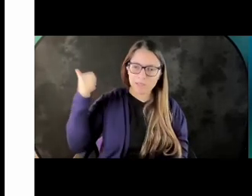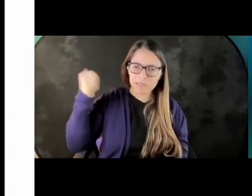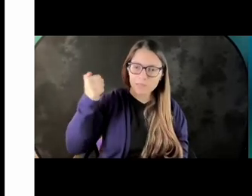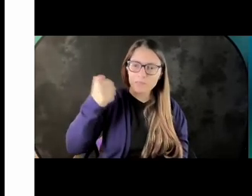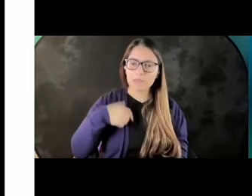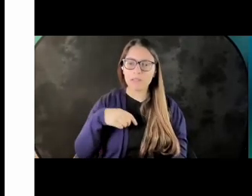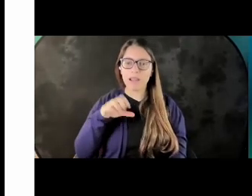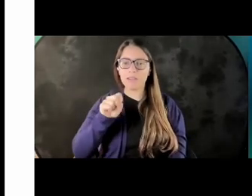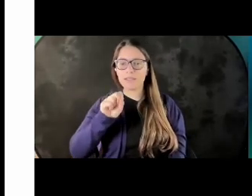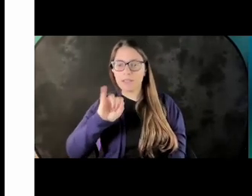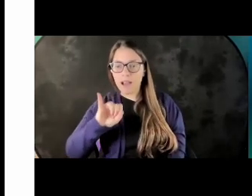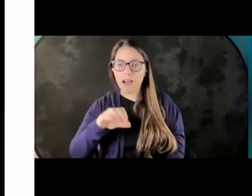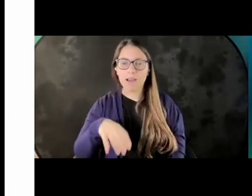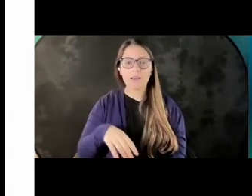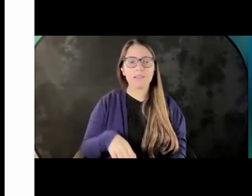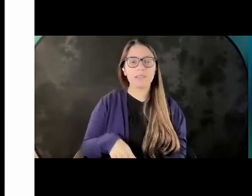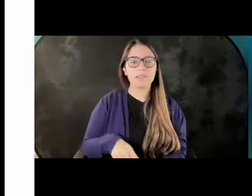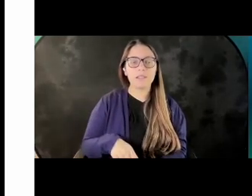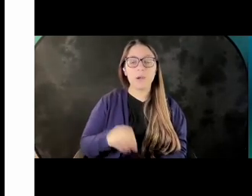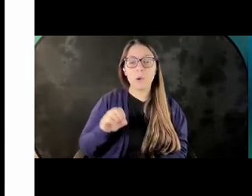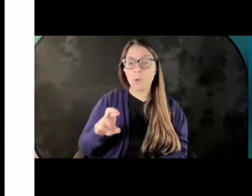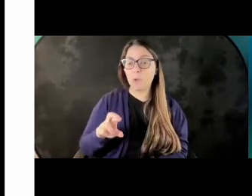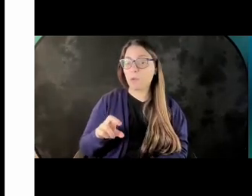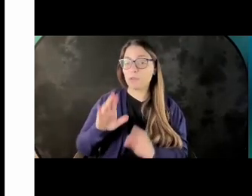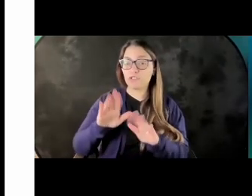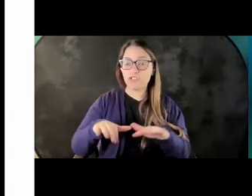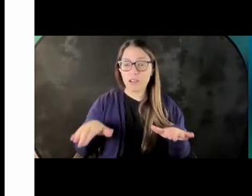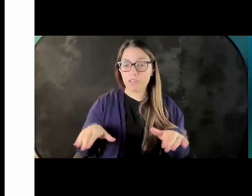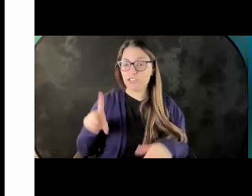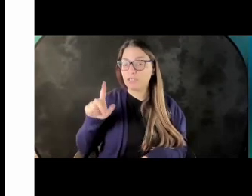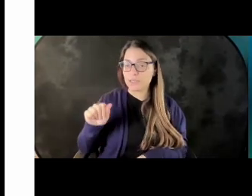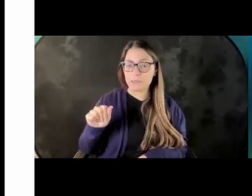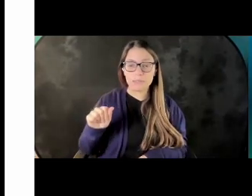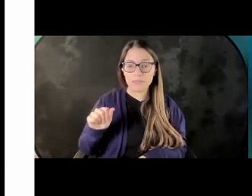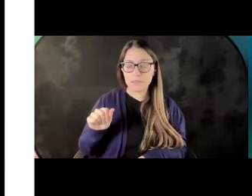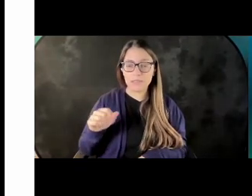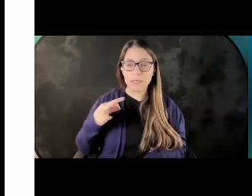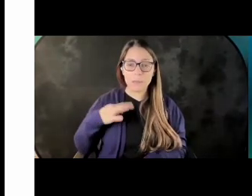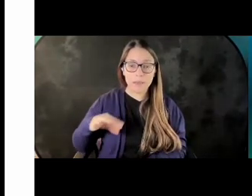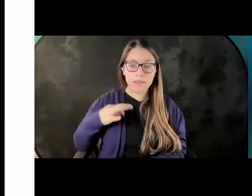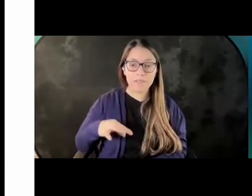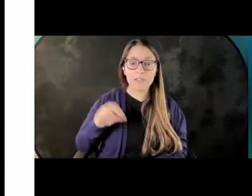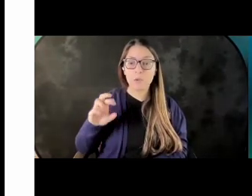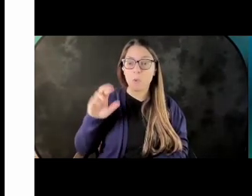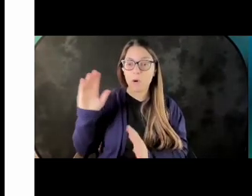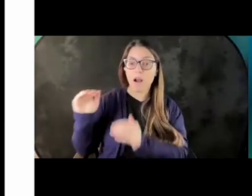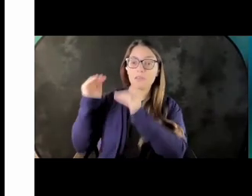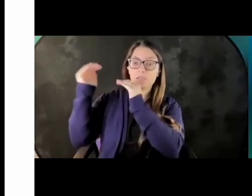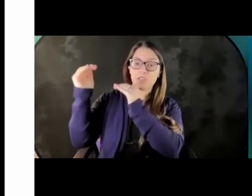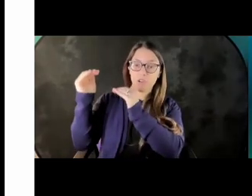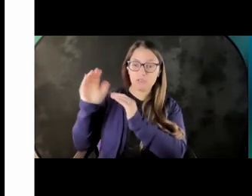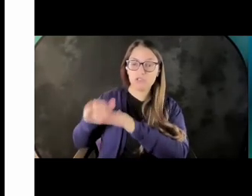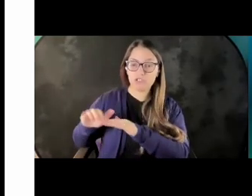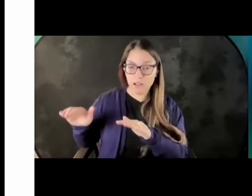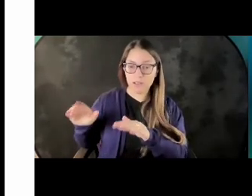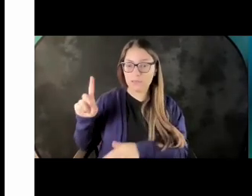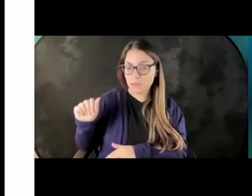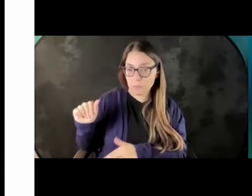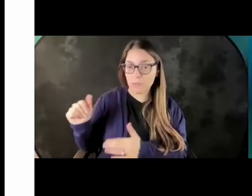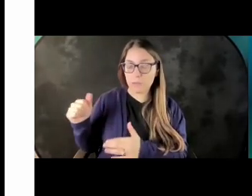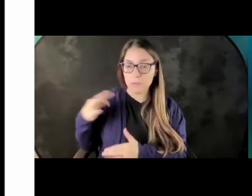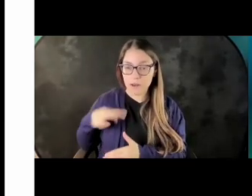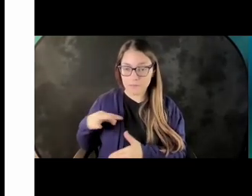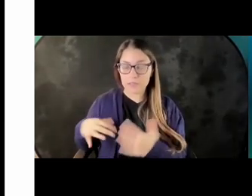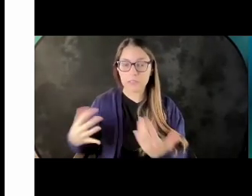or SSI, or childhood disability benefits / disabled adult child benefits. The federal or